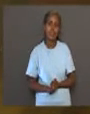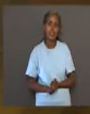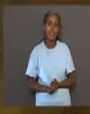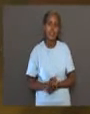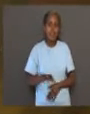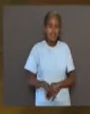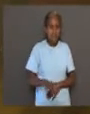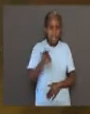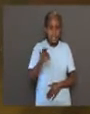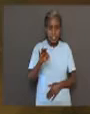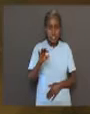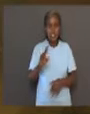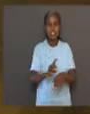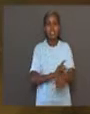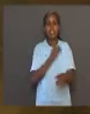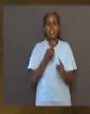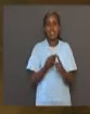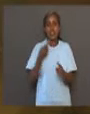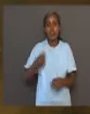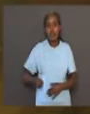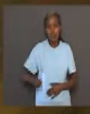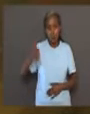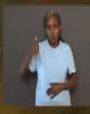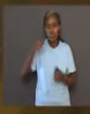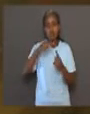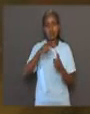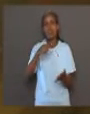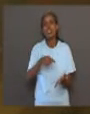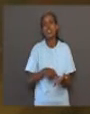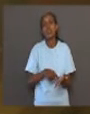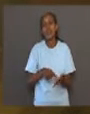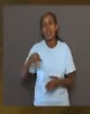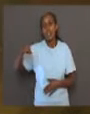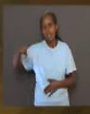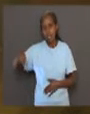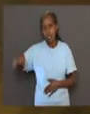Find the distance from the origin to the point Q,